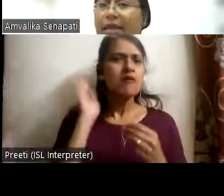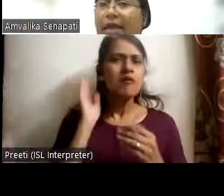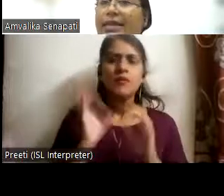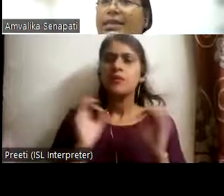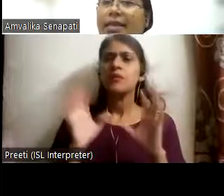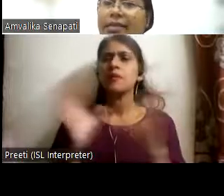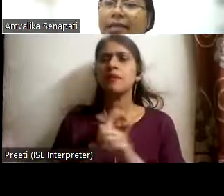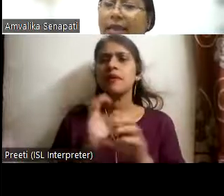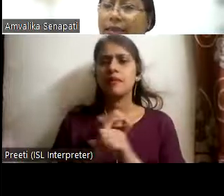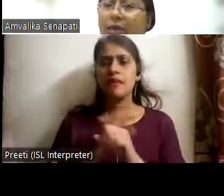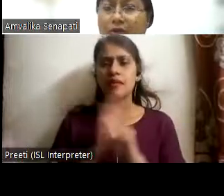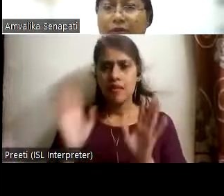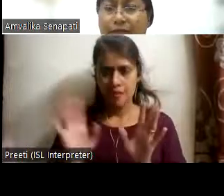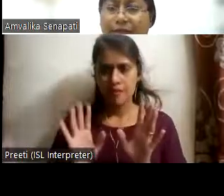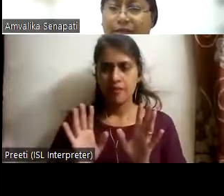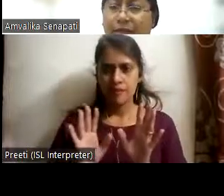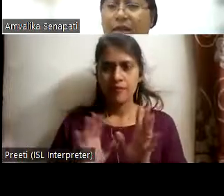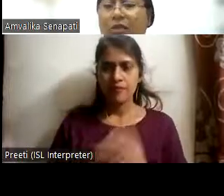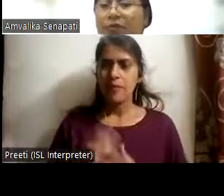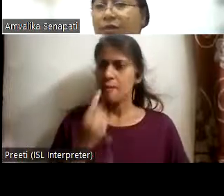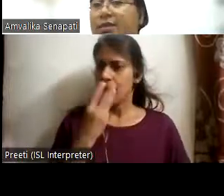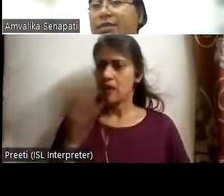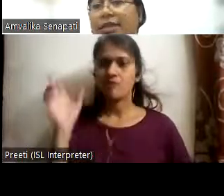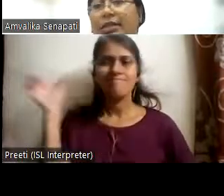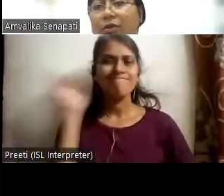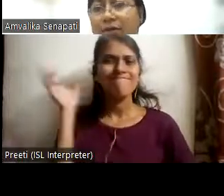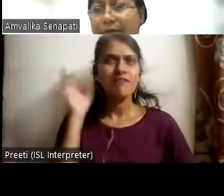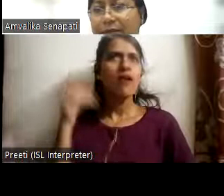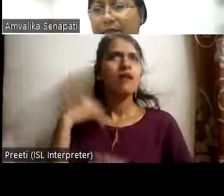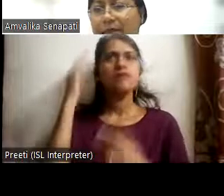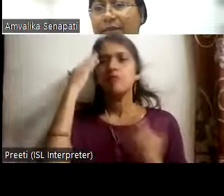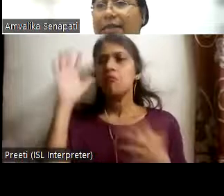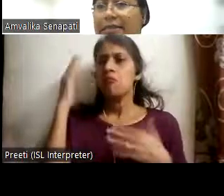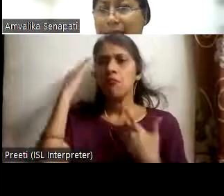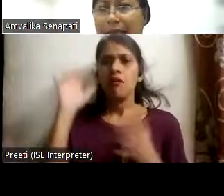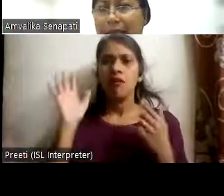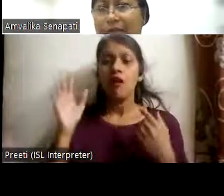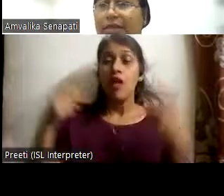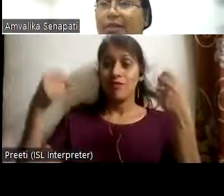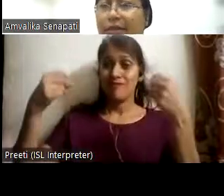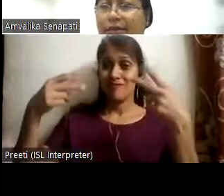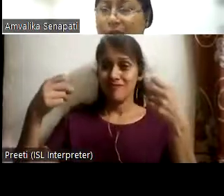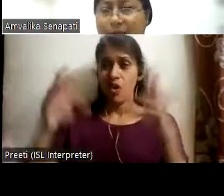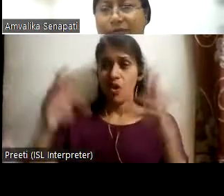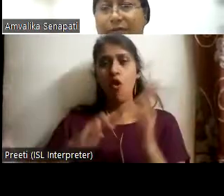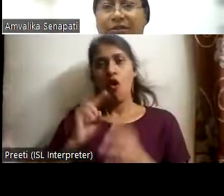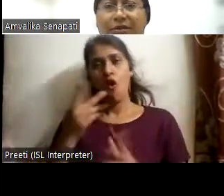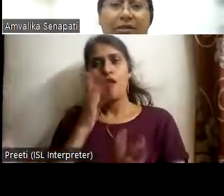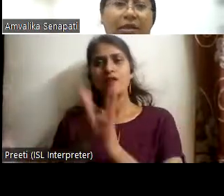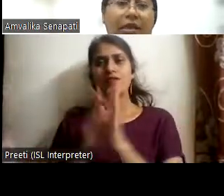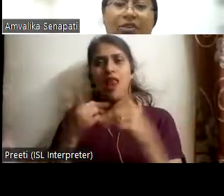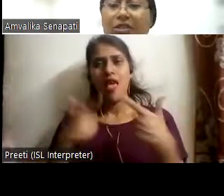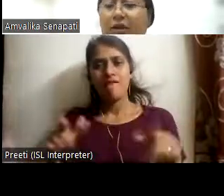environment and in gaining audio information. So for this, they need closed captioning, they need sign language, and they need visual